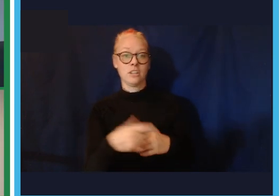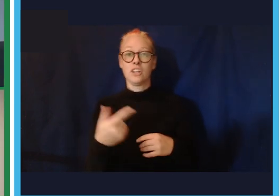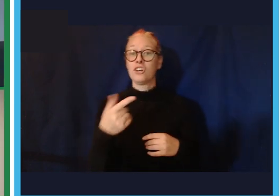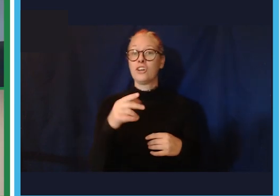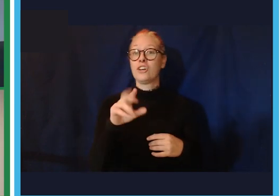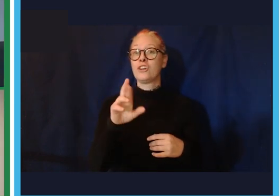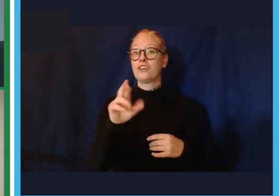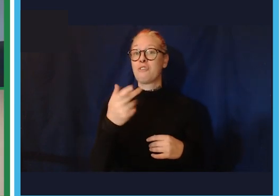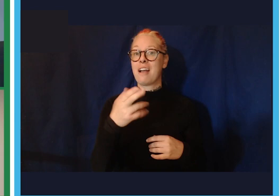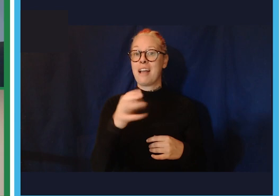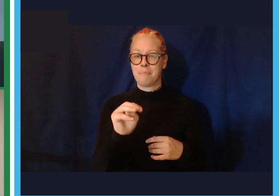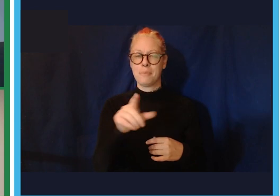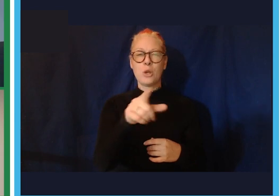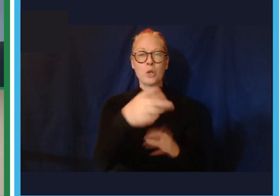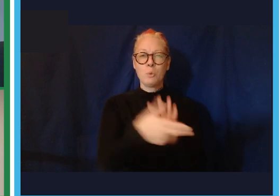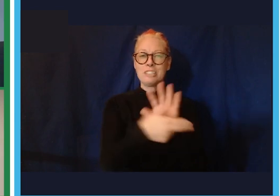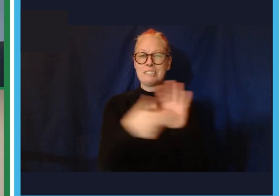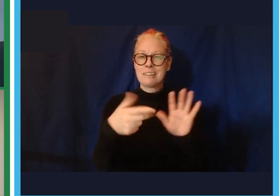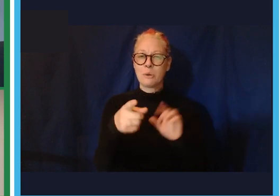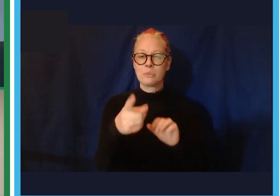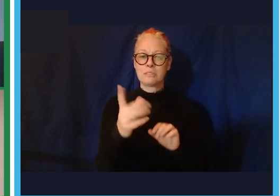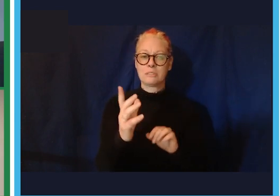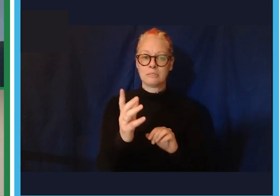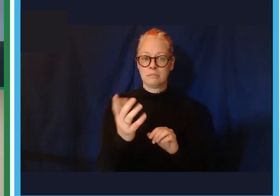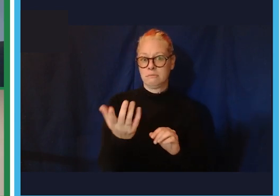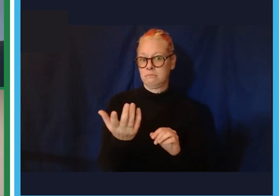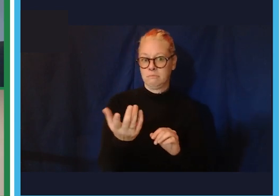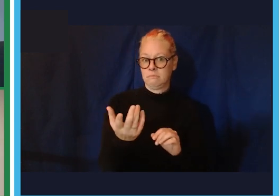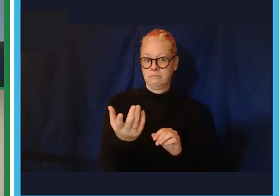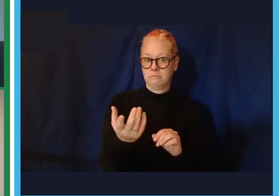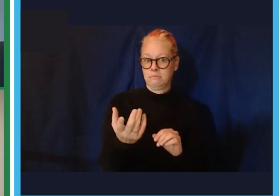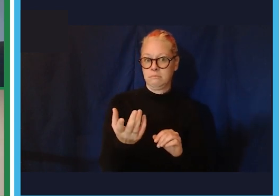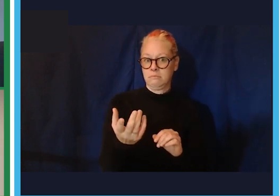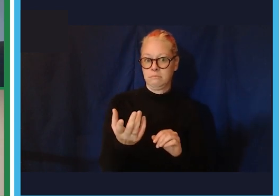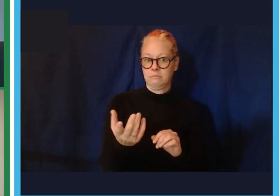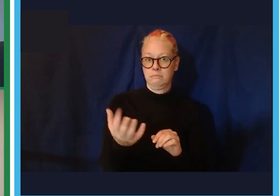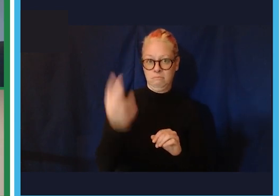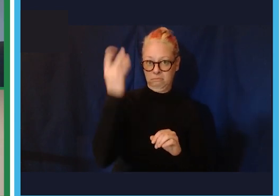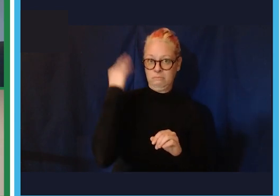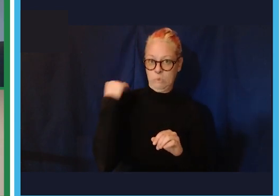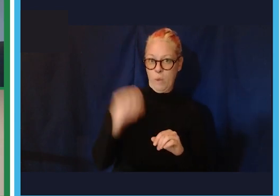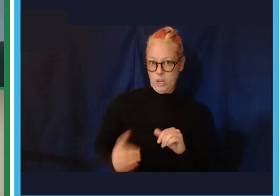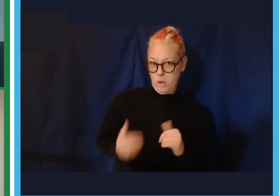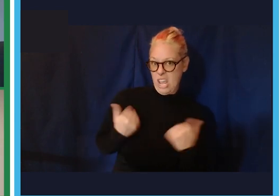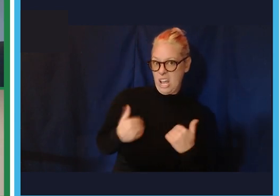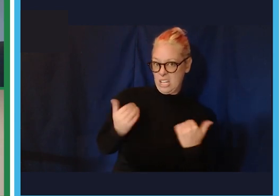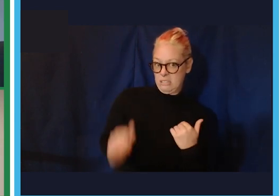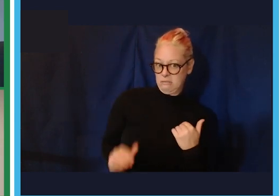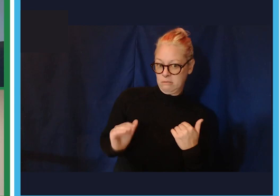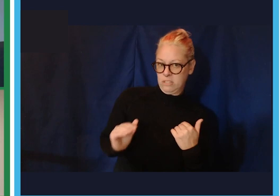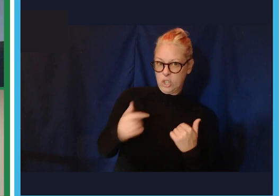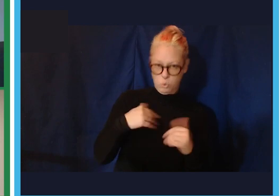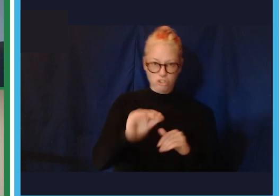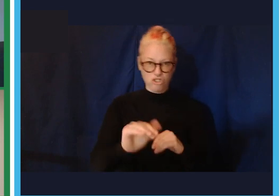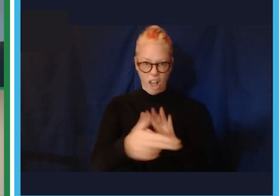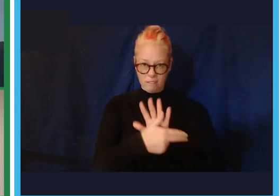great. And I just wanted to add, Graham, you were diagnosed